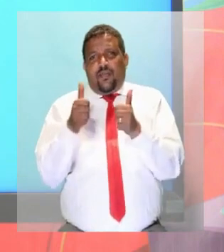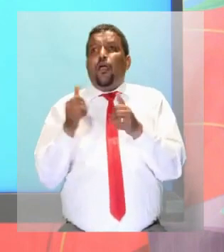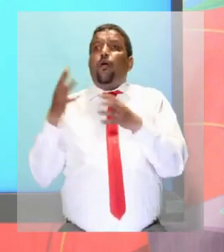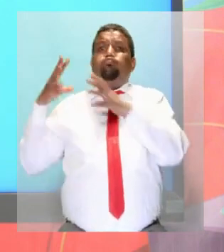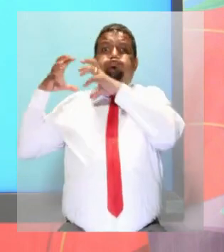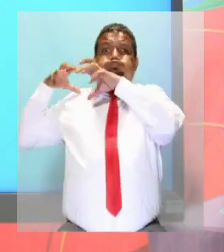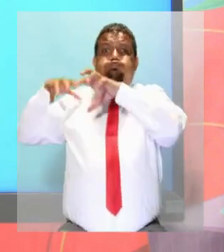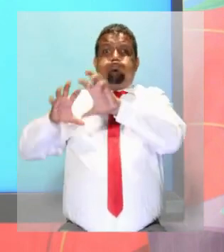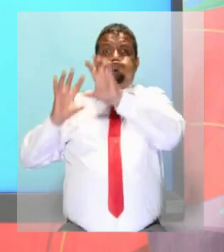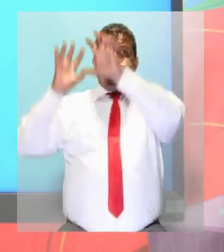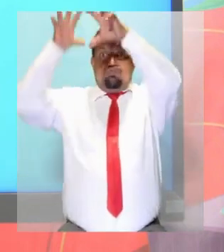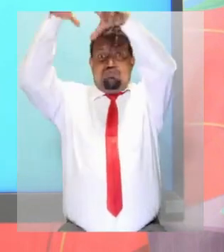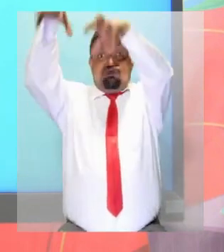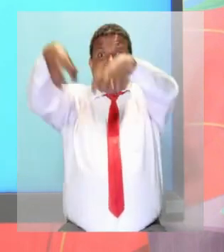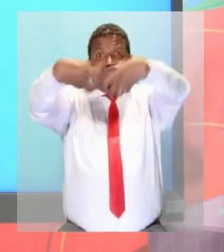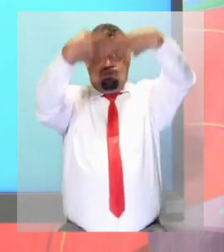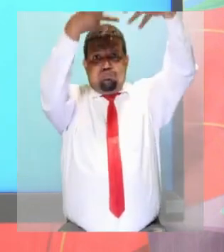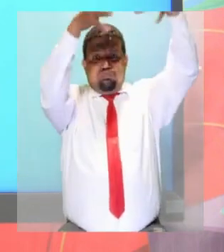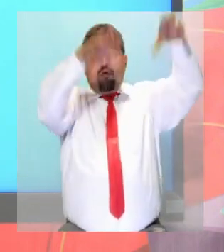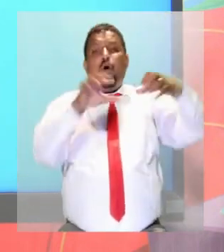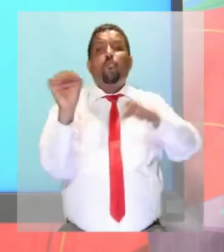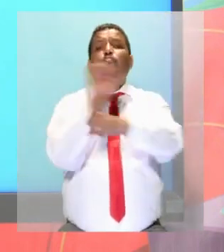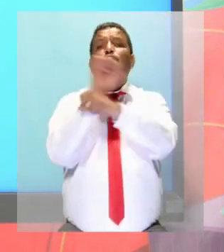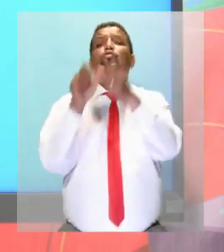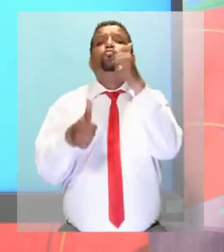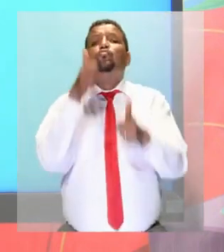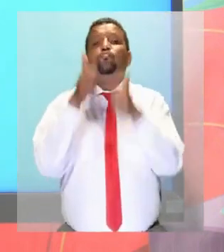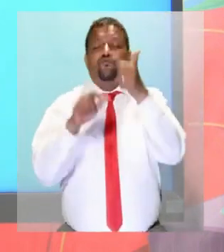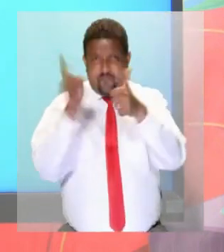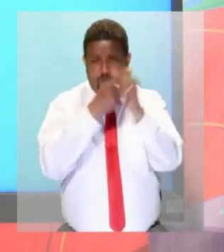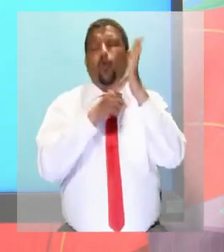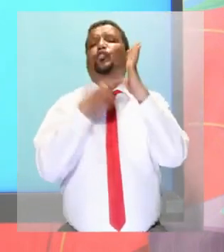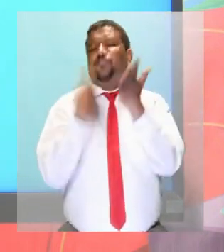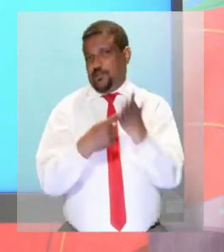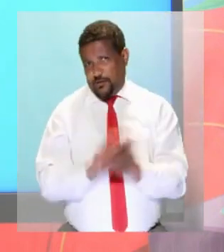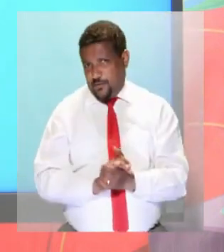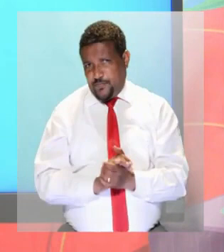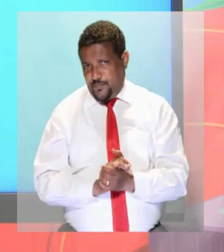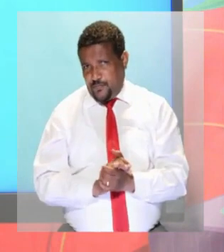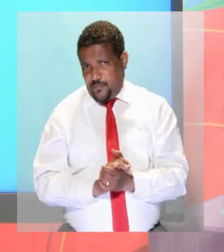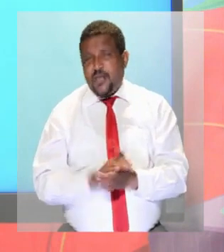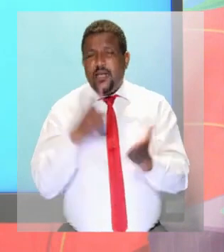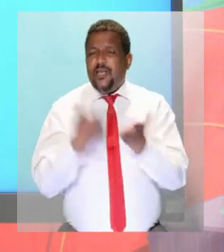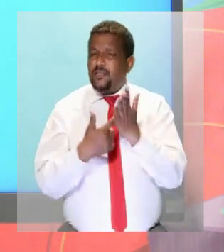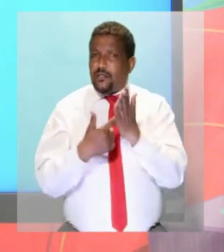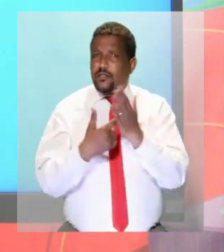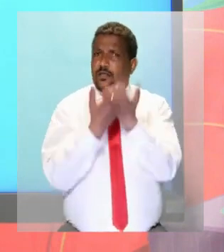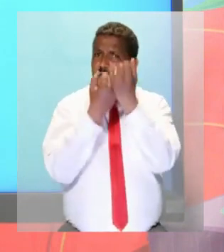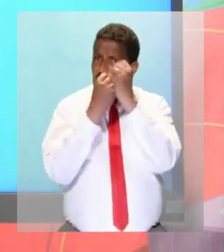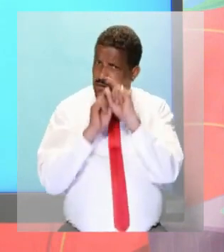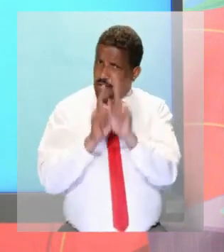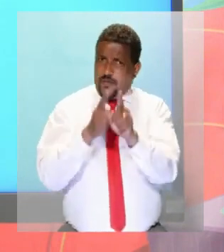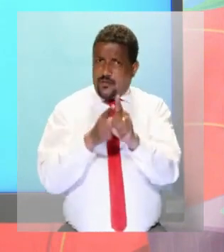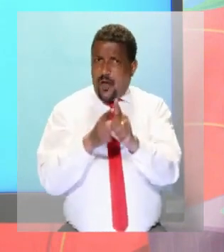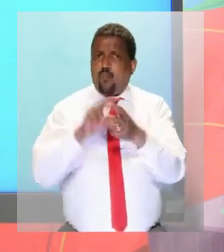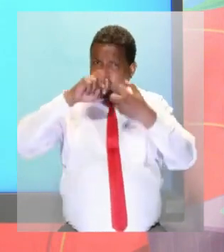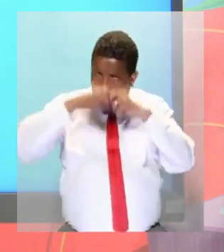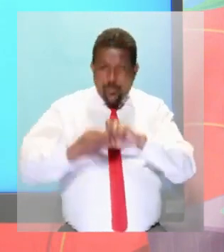Excavator or automobiles? This is the first question. It addresses the problem of